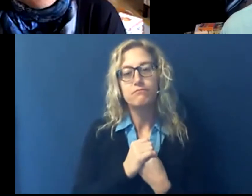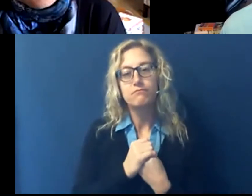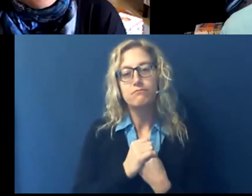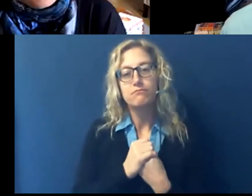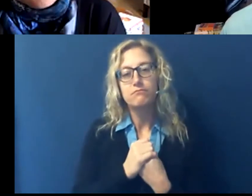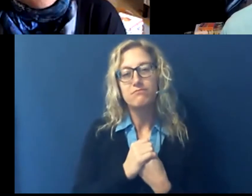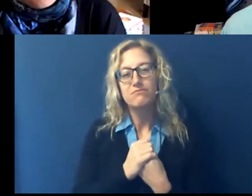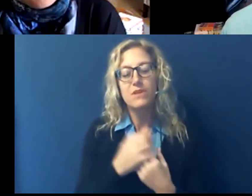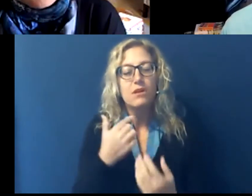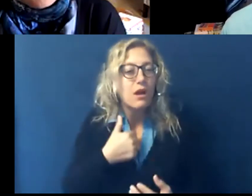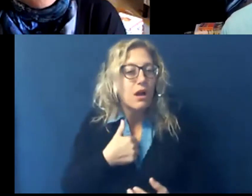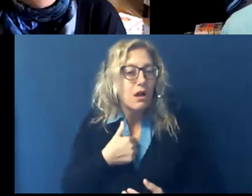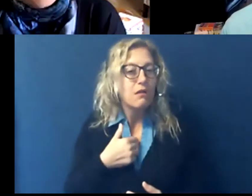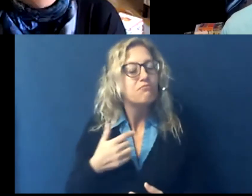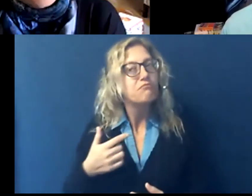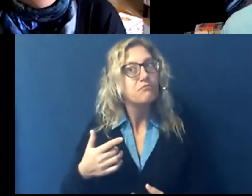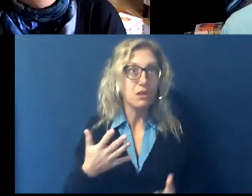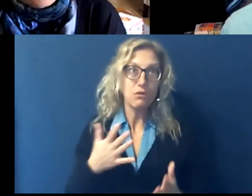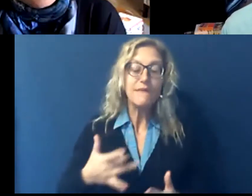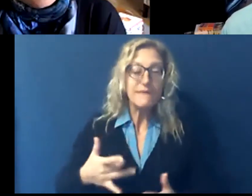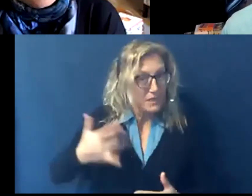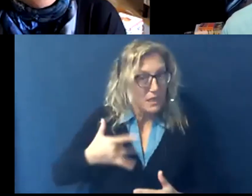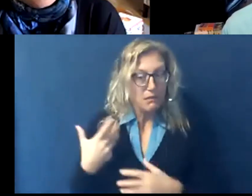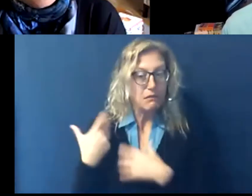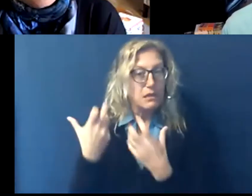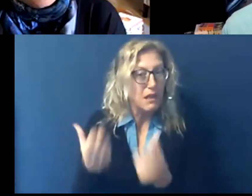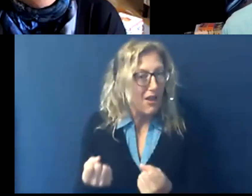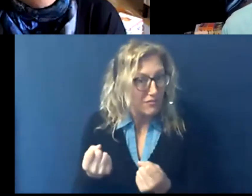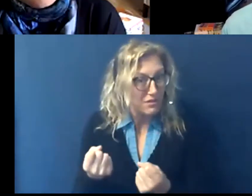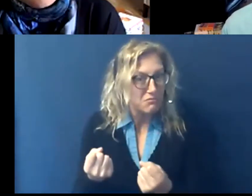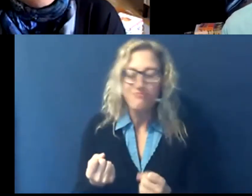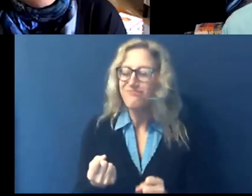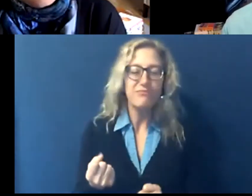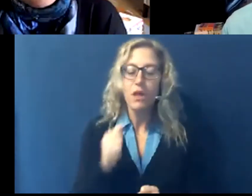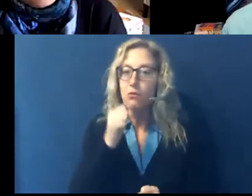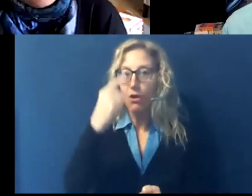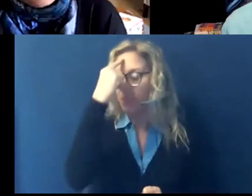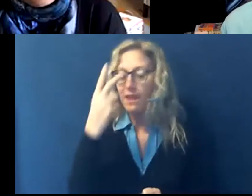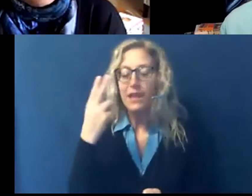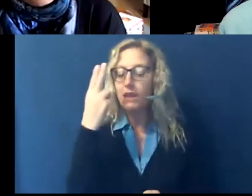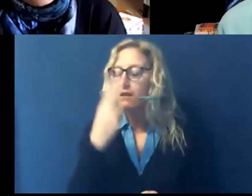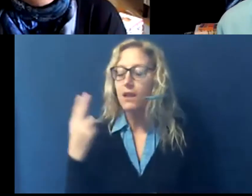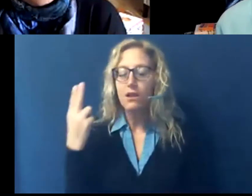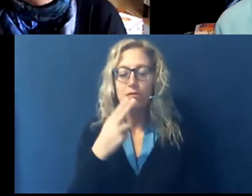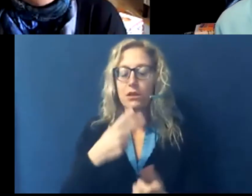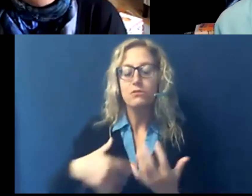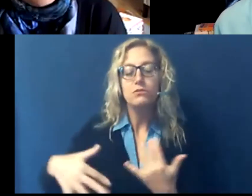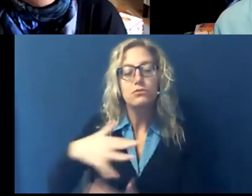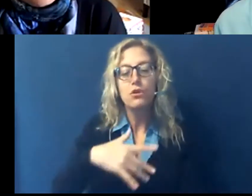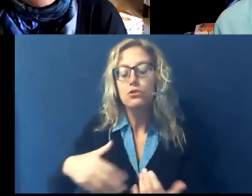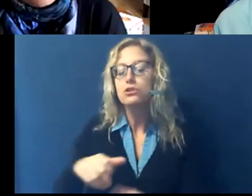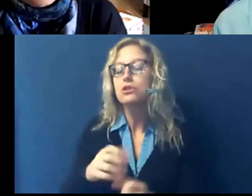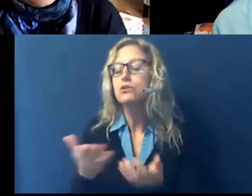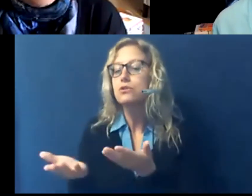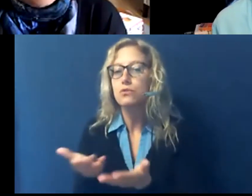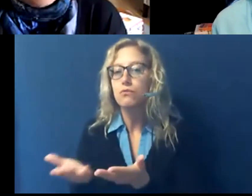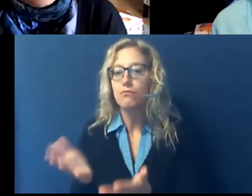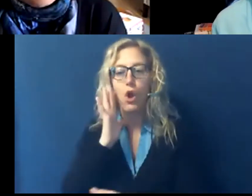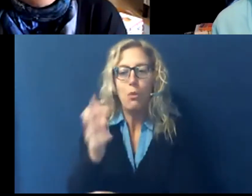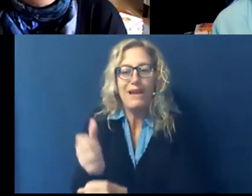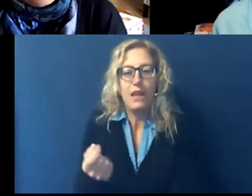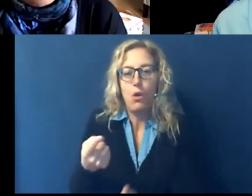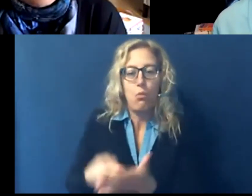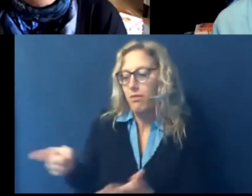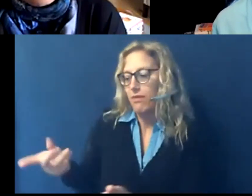What I do feel confident about is I don't think that Catholic Social Services and our adversaries in that space are going to get what they